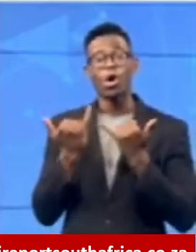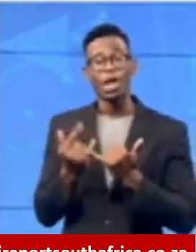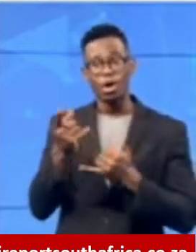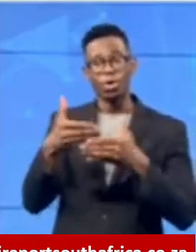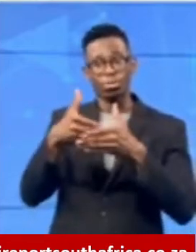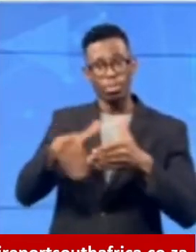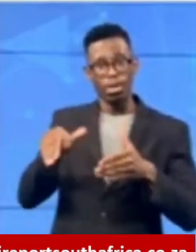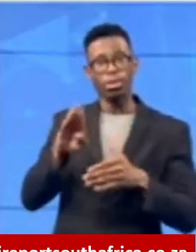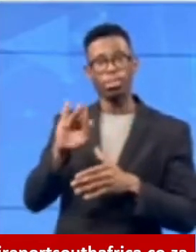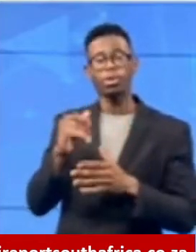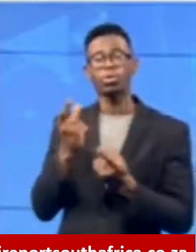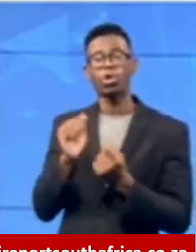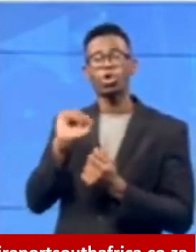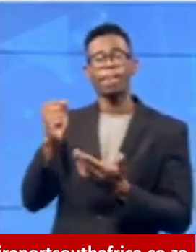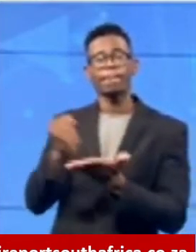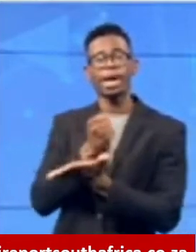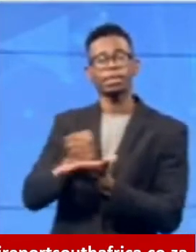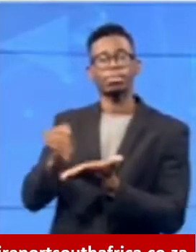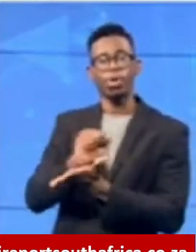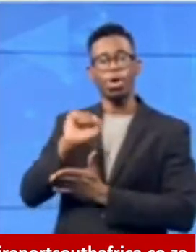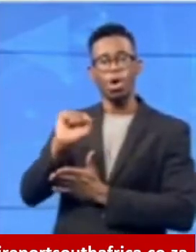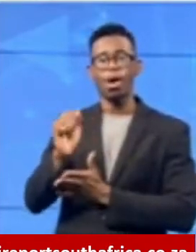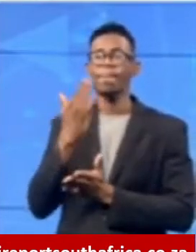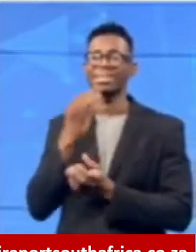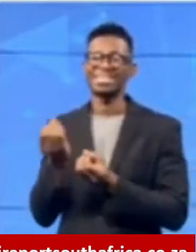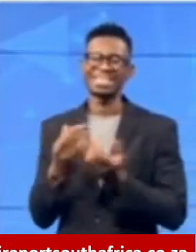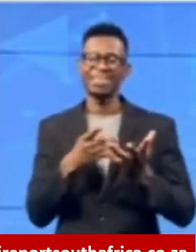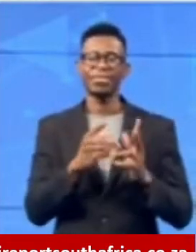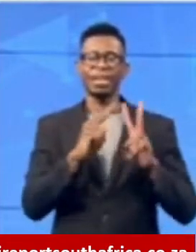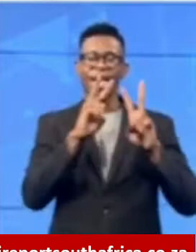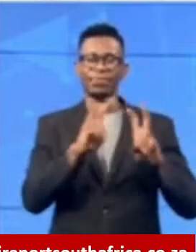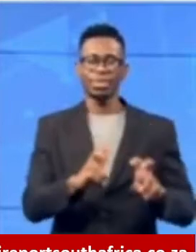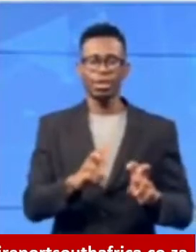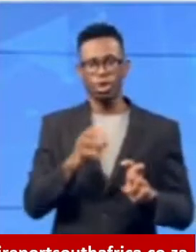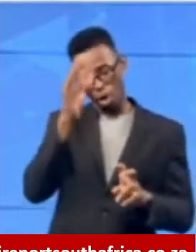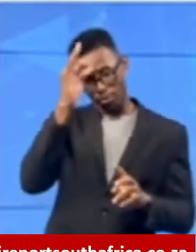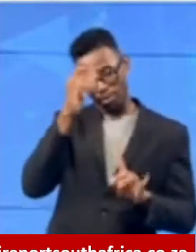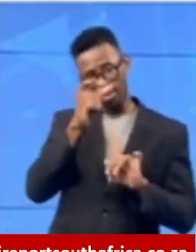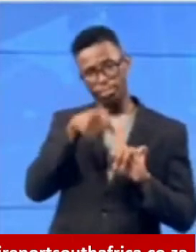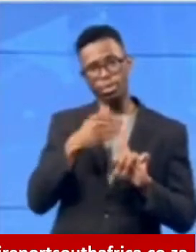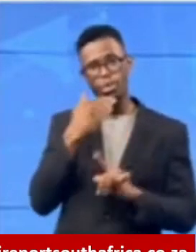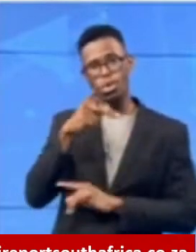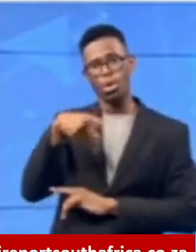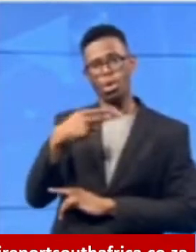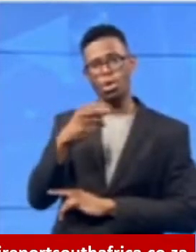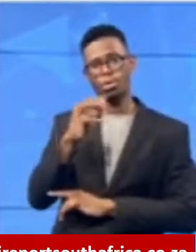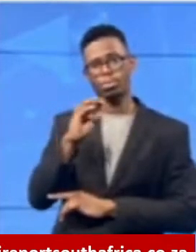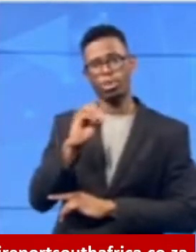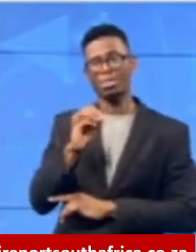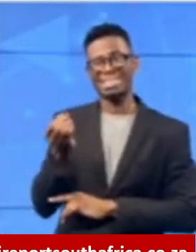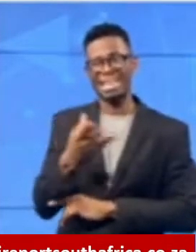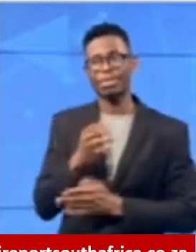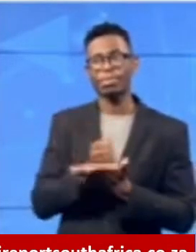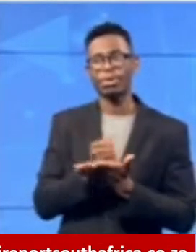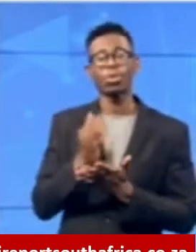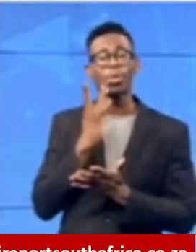to the investigating officer, Mr. Pongo, by 1600 hours today, 4